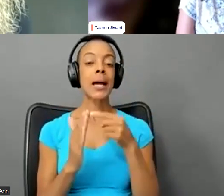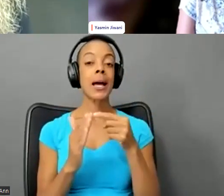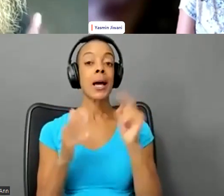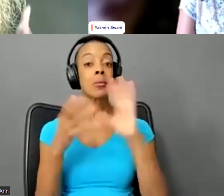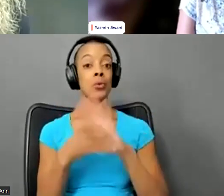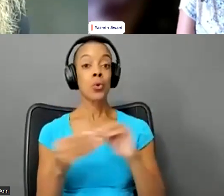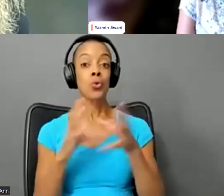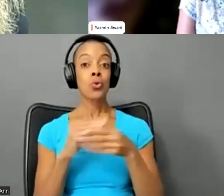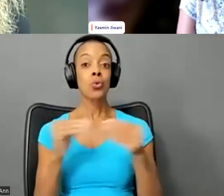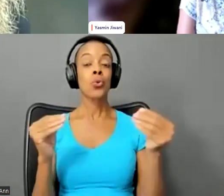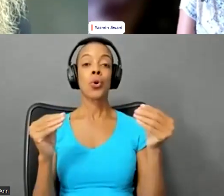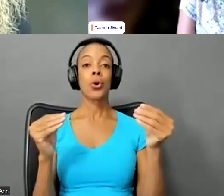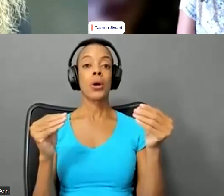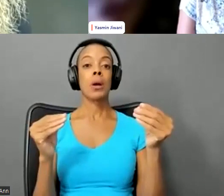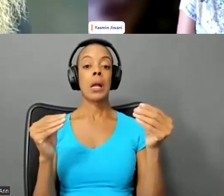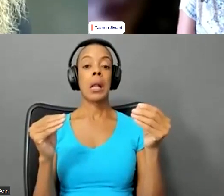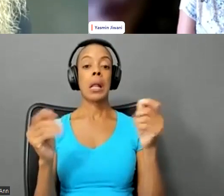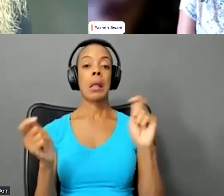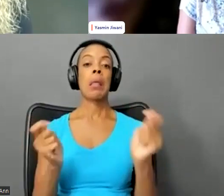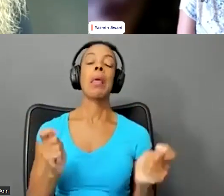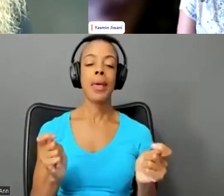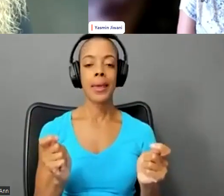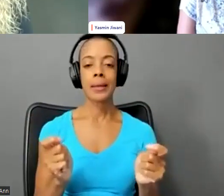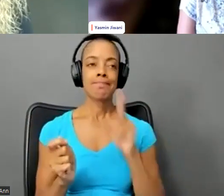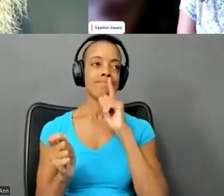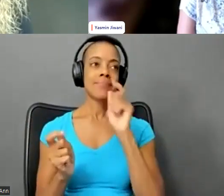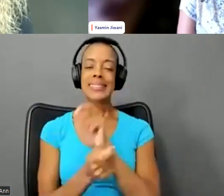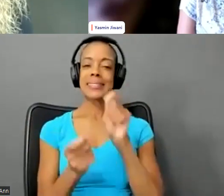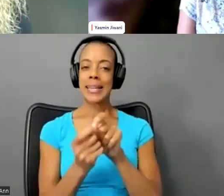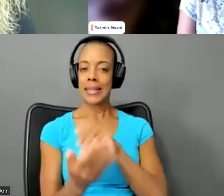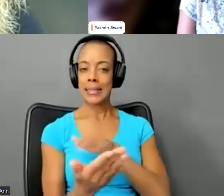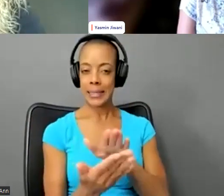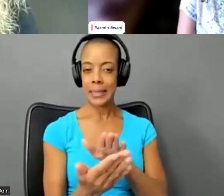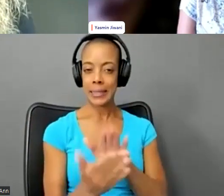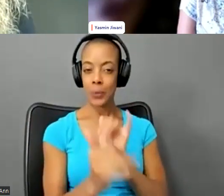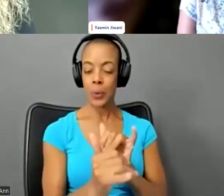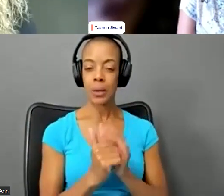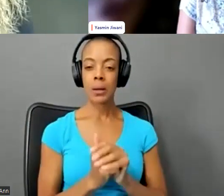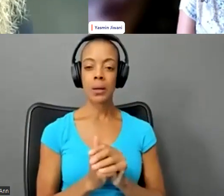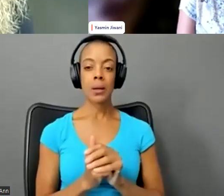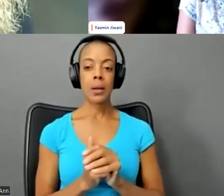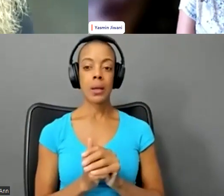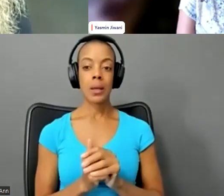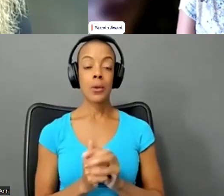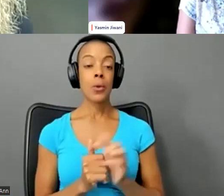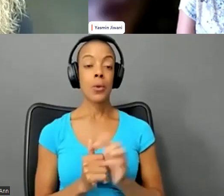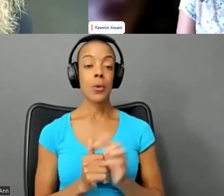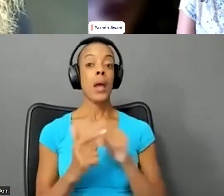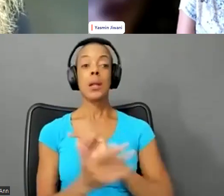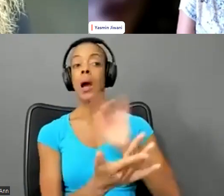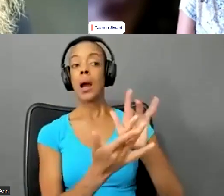know, exactly the way in which you want it. I have found when I've reached back out to reporters to say,